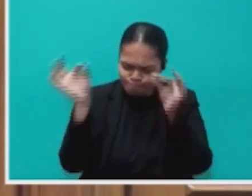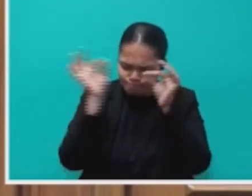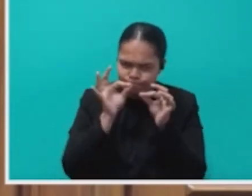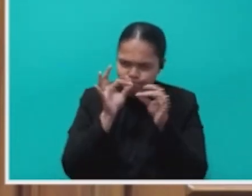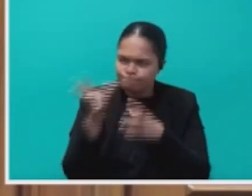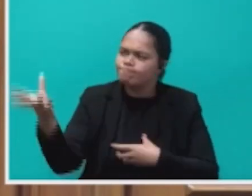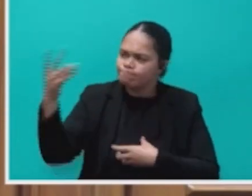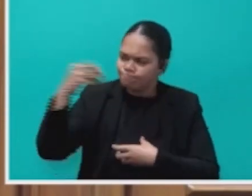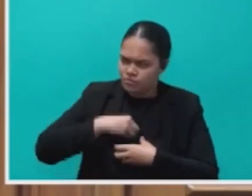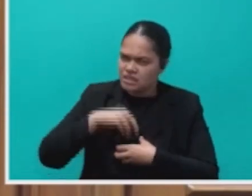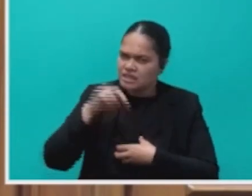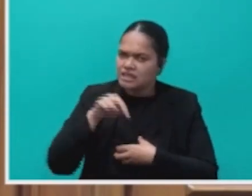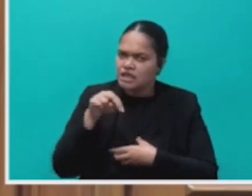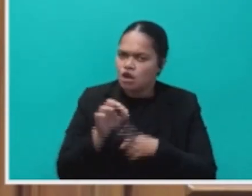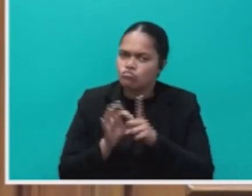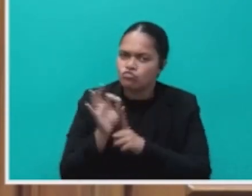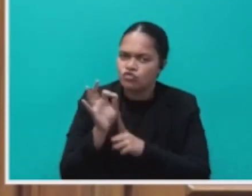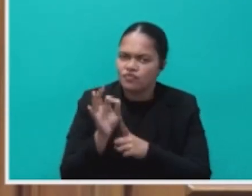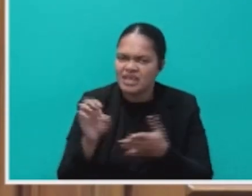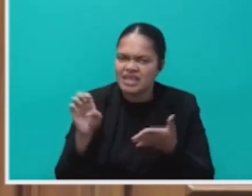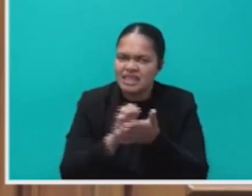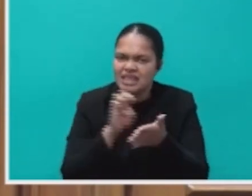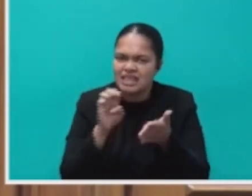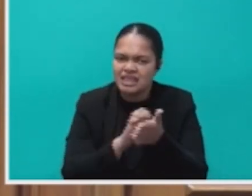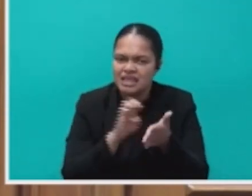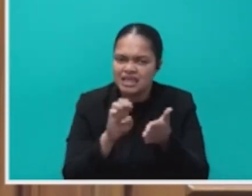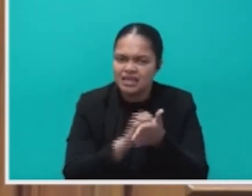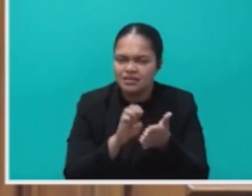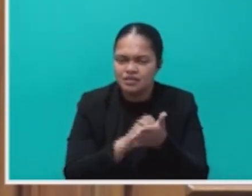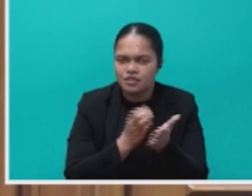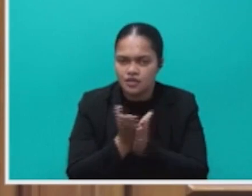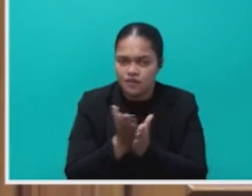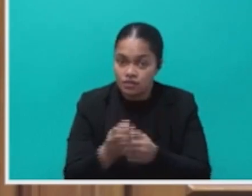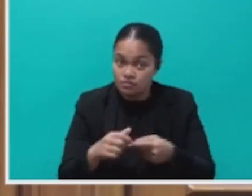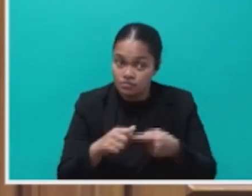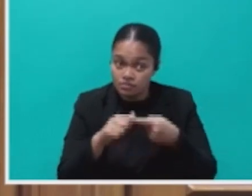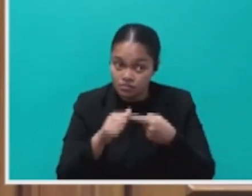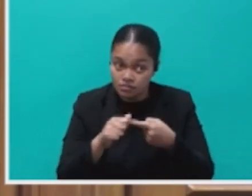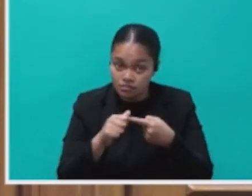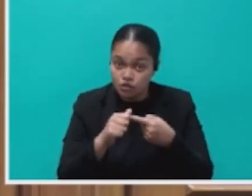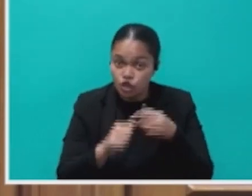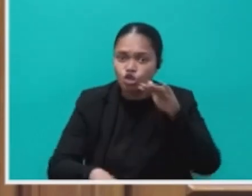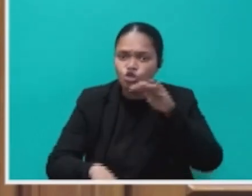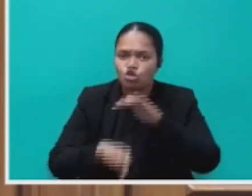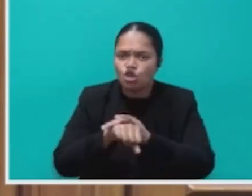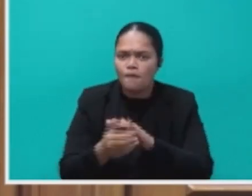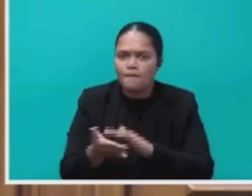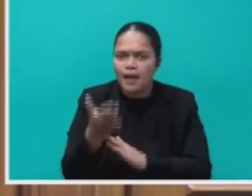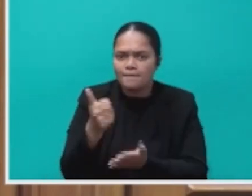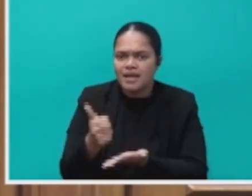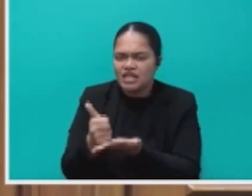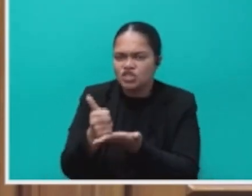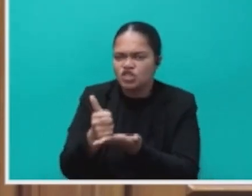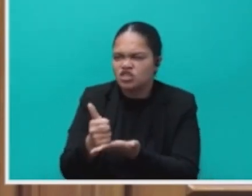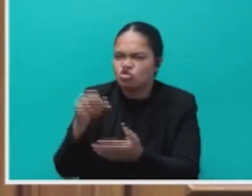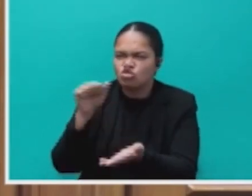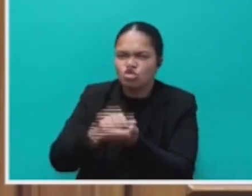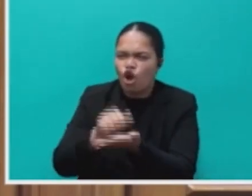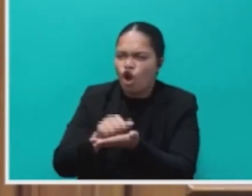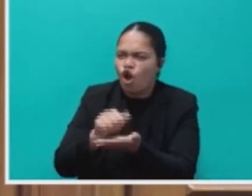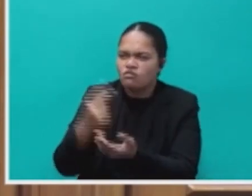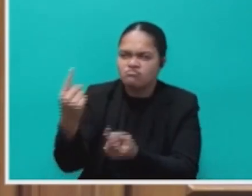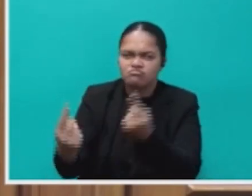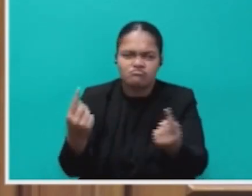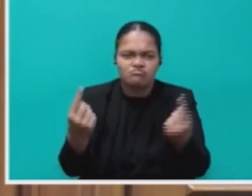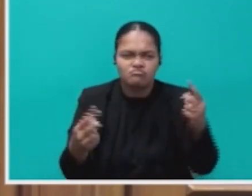assist in improving the e-ticket service. Number one, the top-up agents' accessibility. The lack